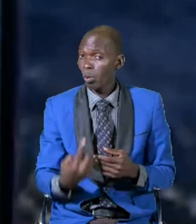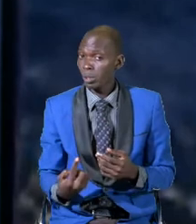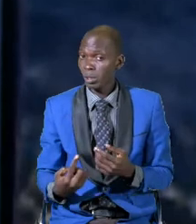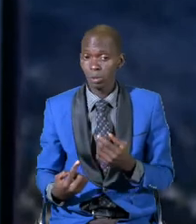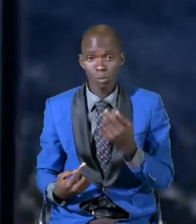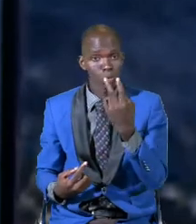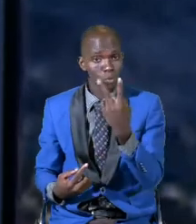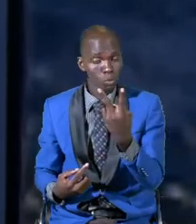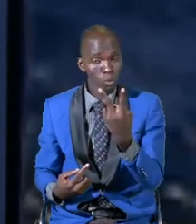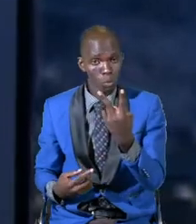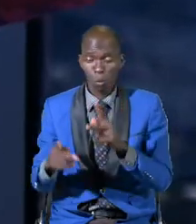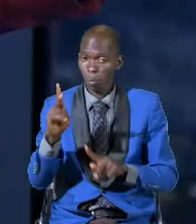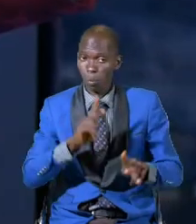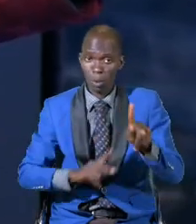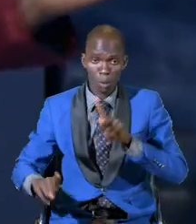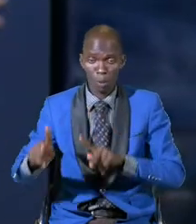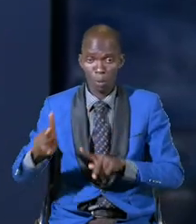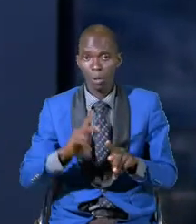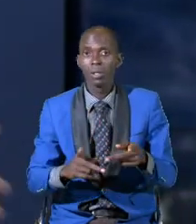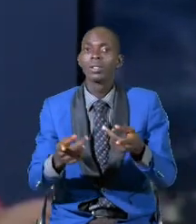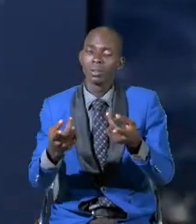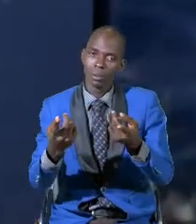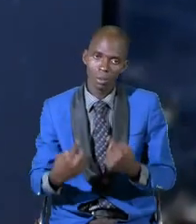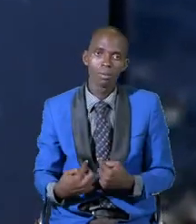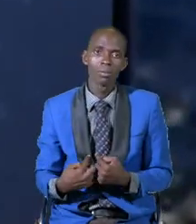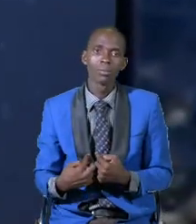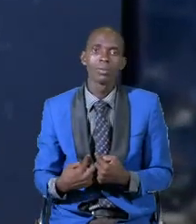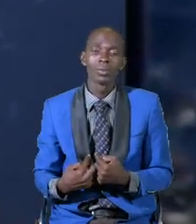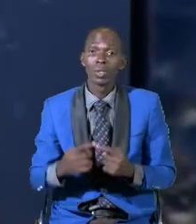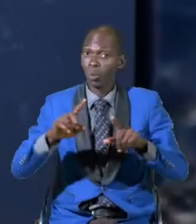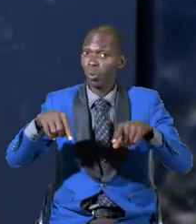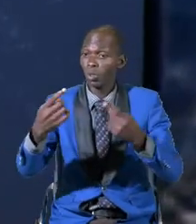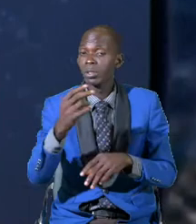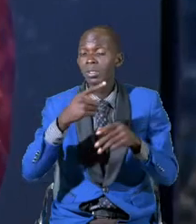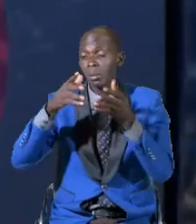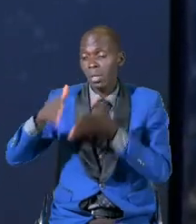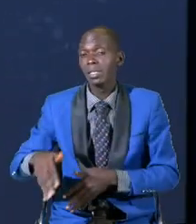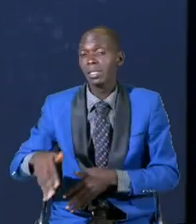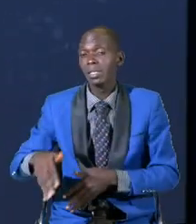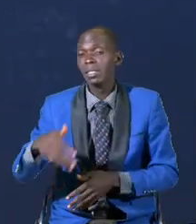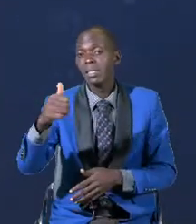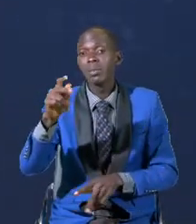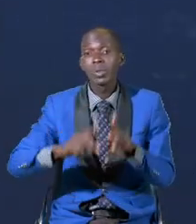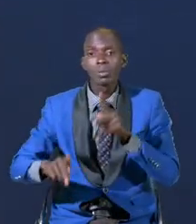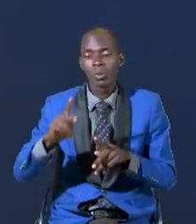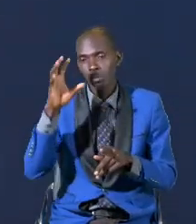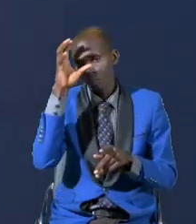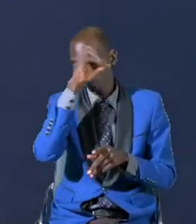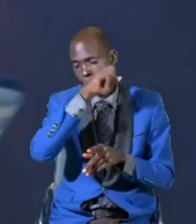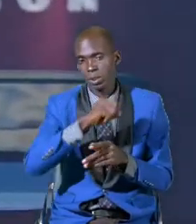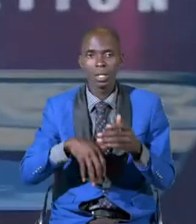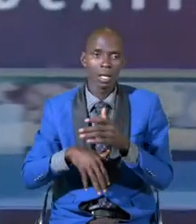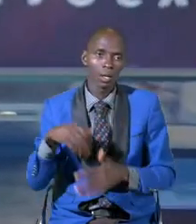and Caleb, and the rest 10 coped out. And because of the coping out, that's